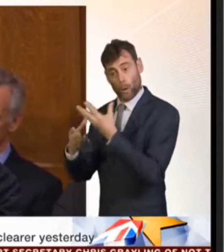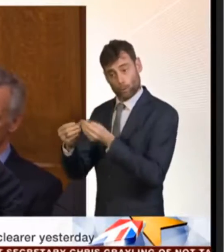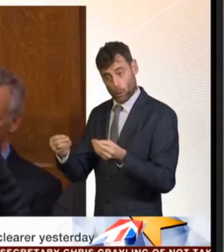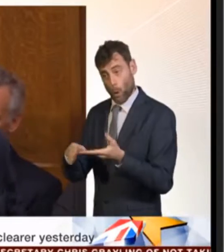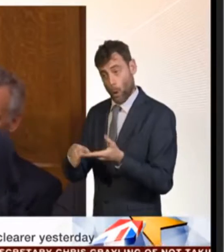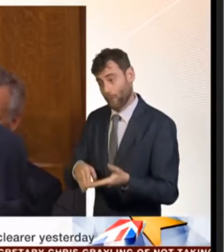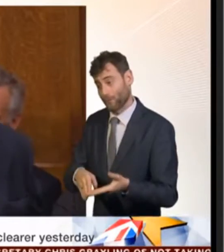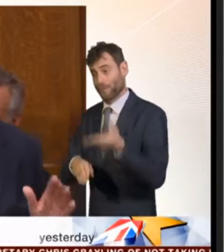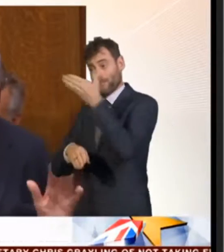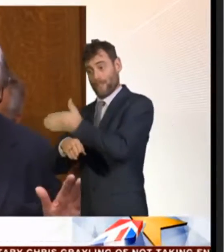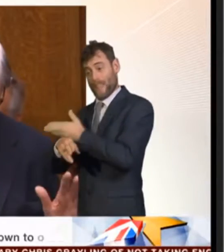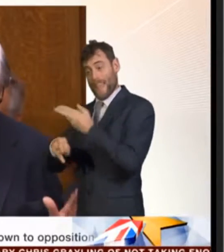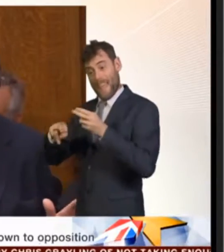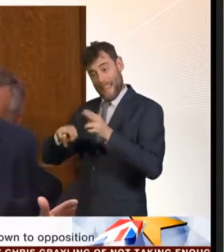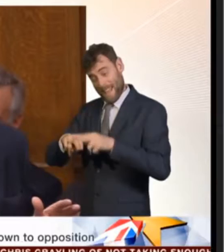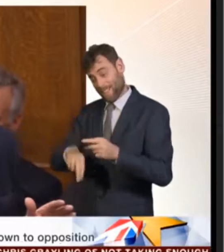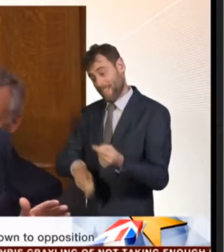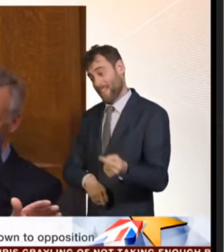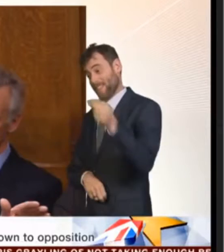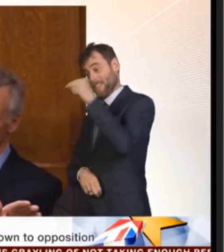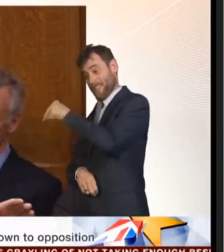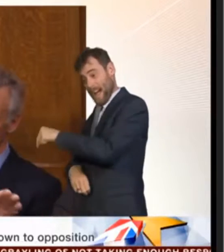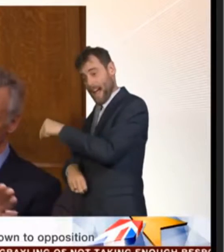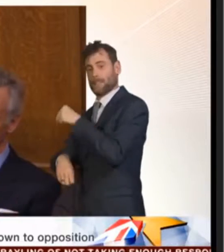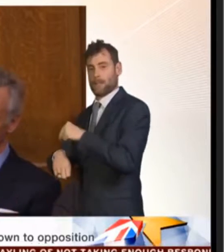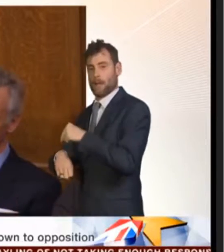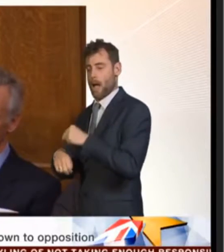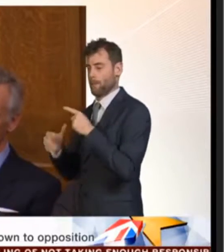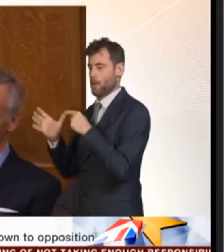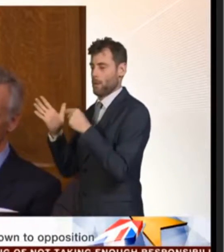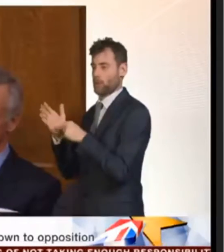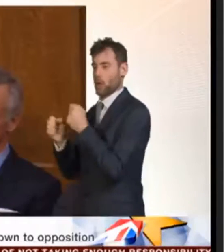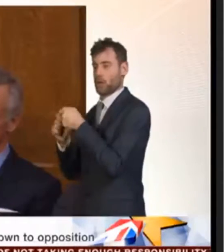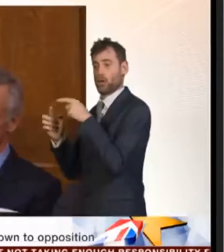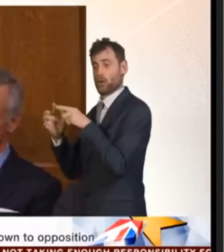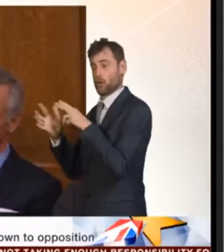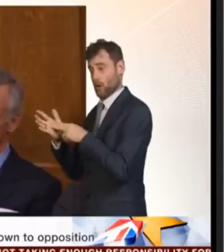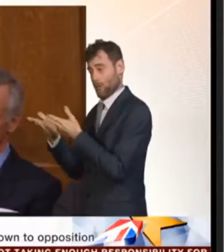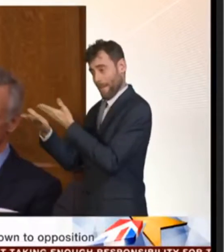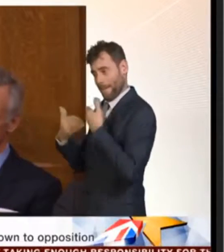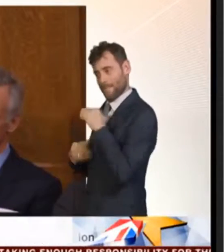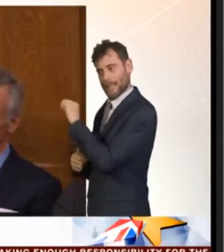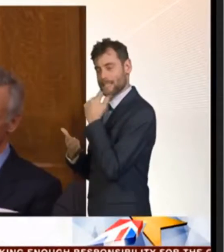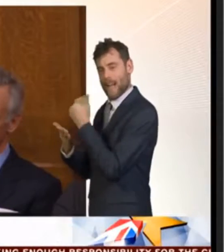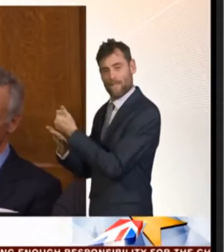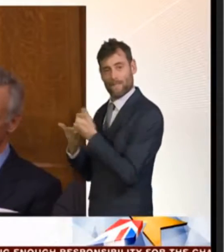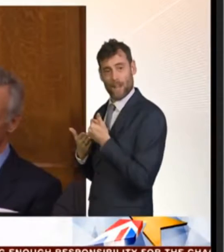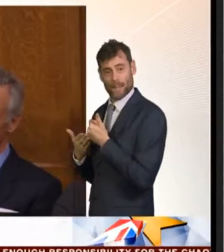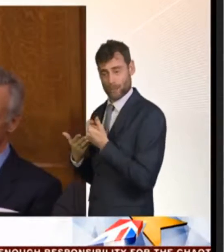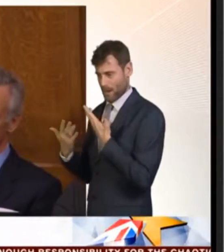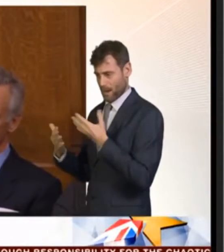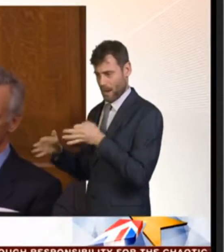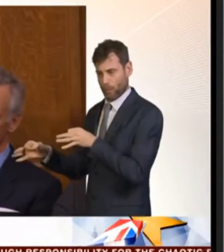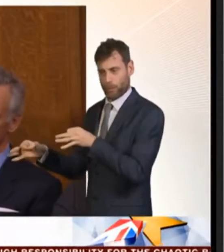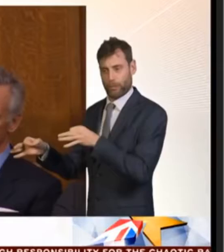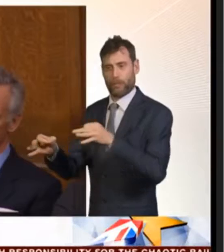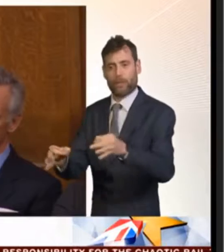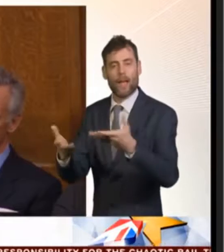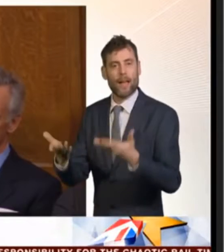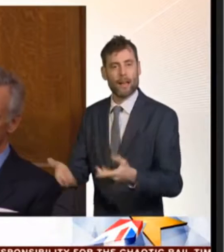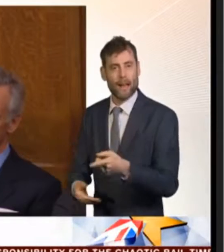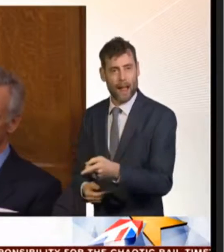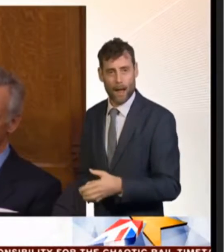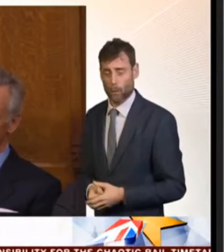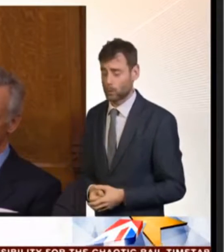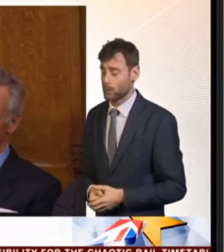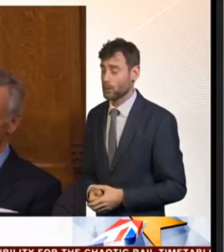moment. Now, under the same convention, and with respect to this present withdrawal agreement, it is essential for us